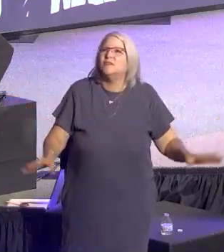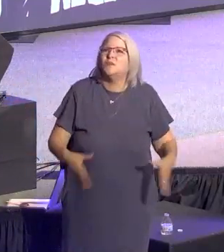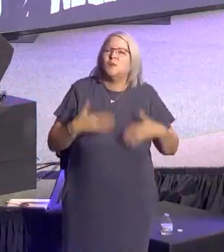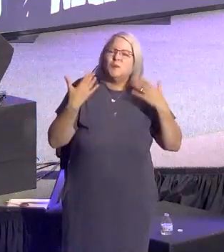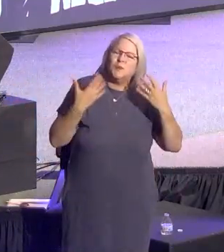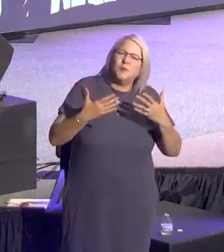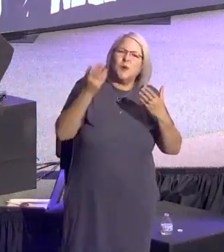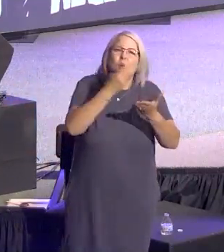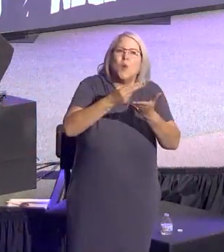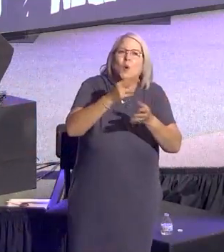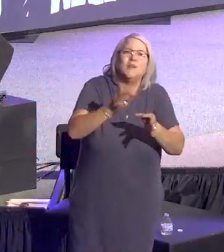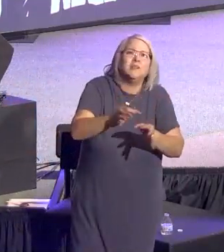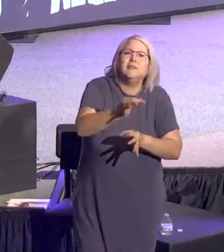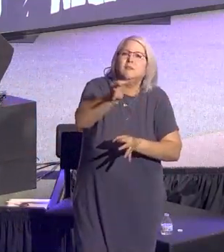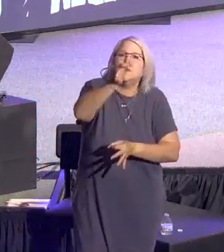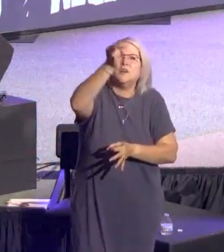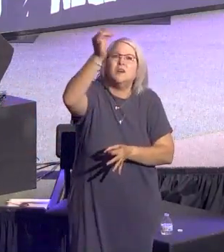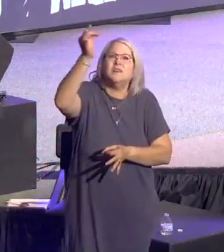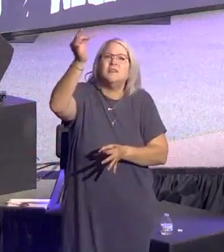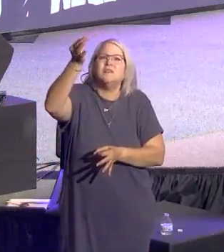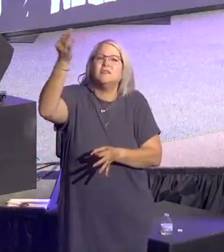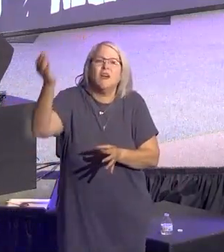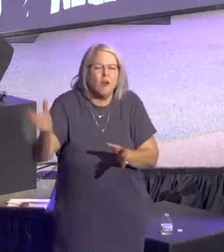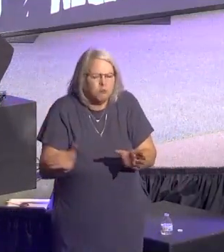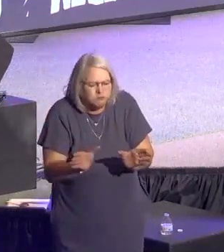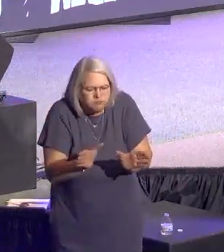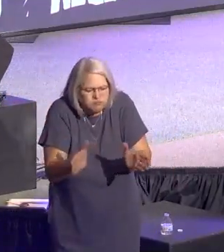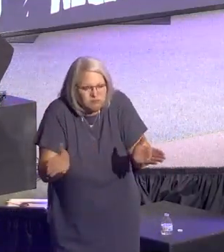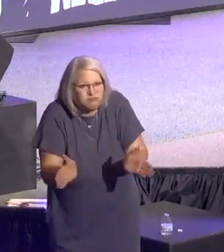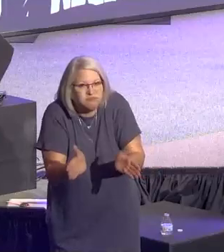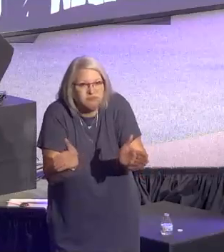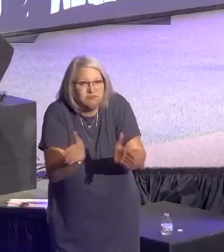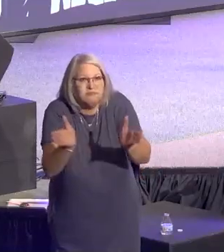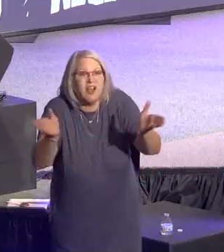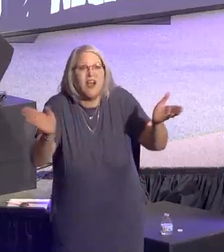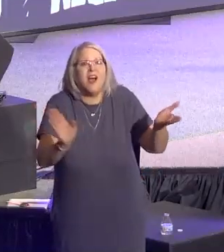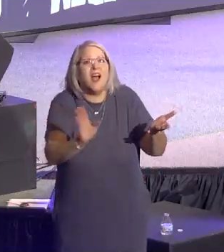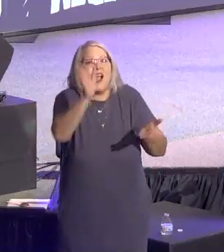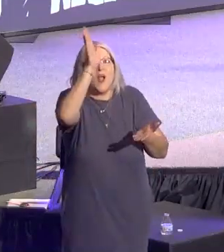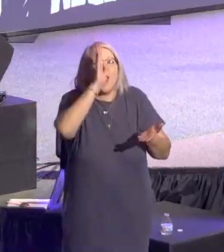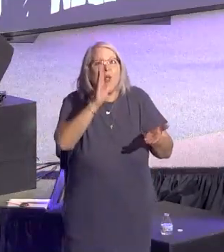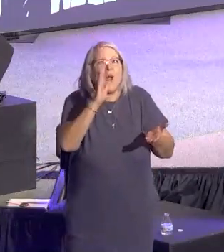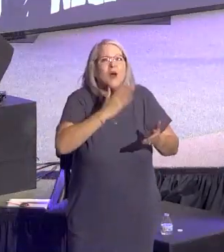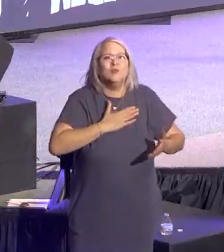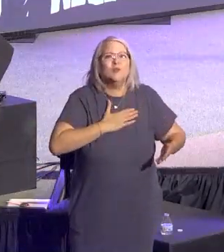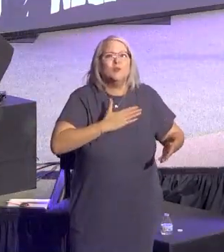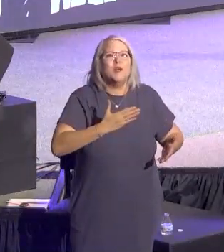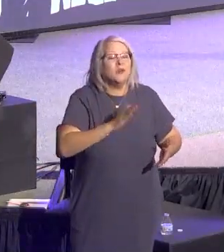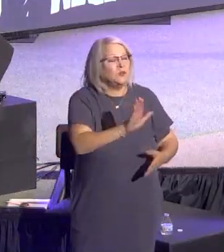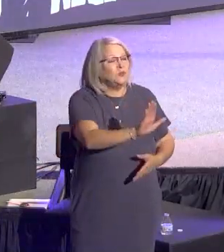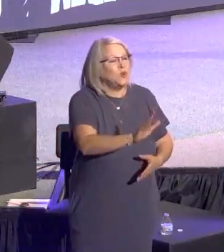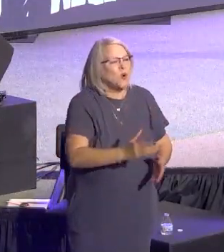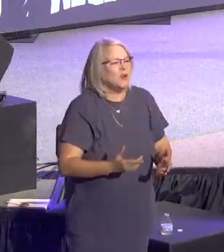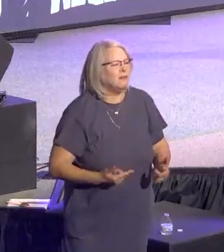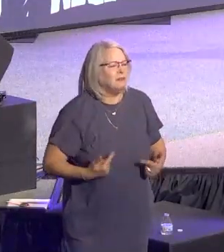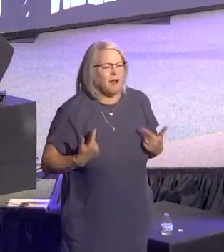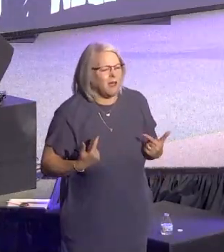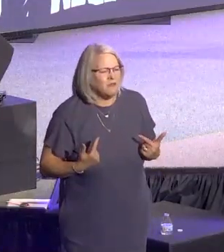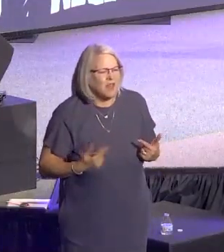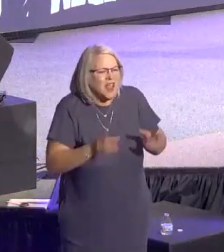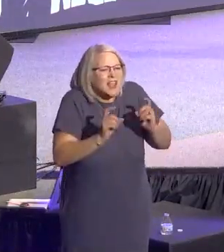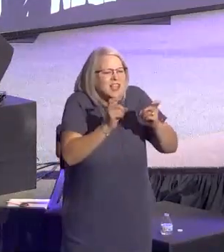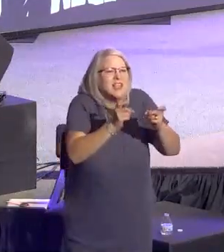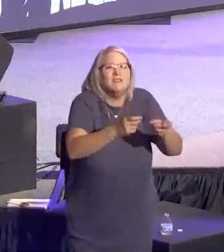agent, the Holy Spirit, instigating God's will in your life, working in you and through you. He gives you the